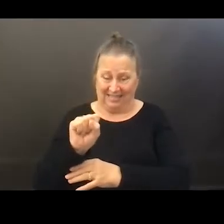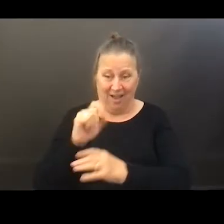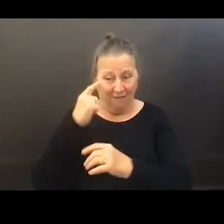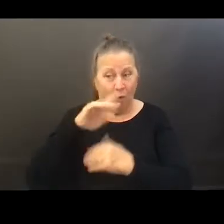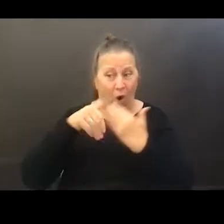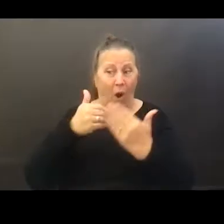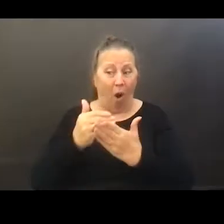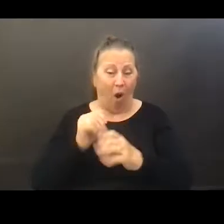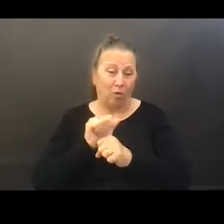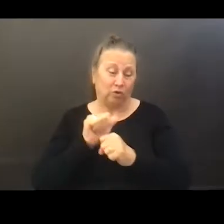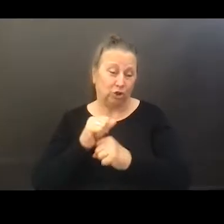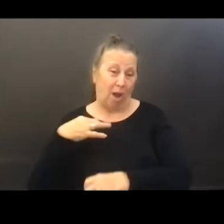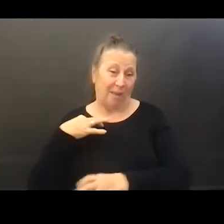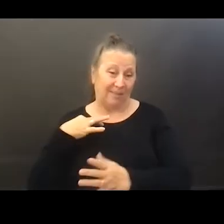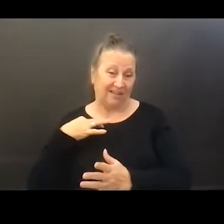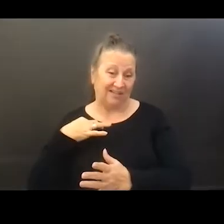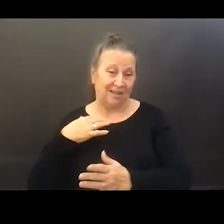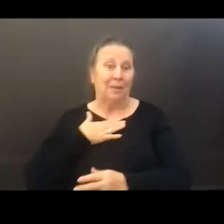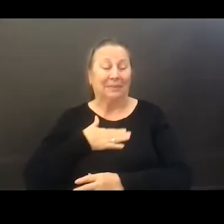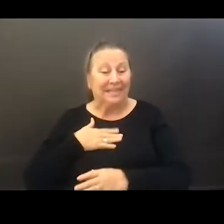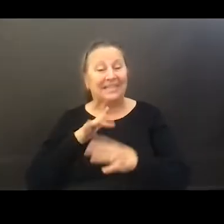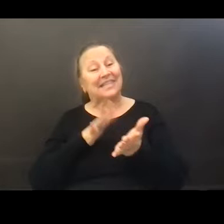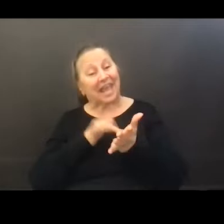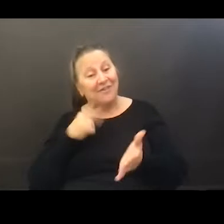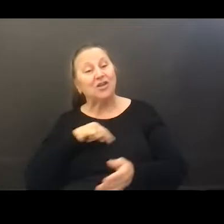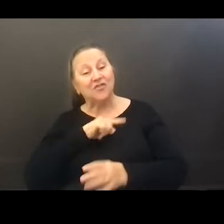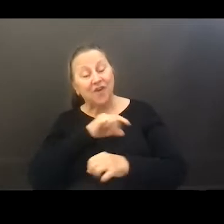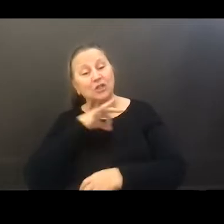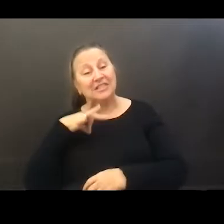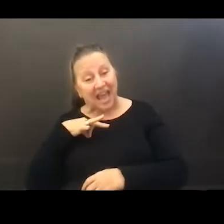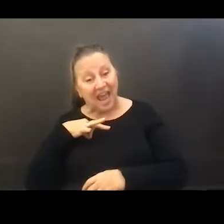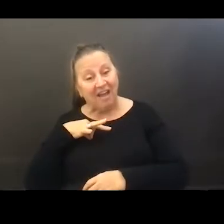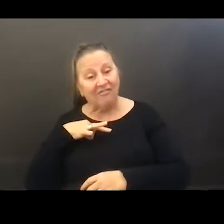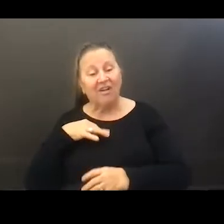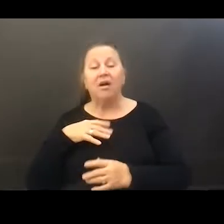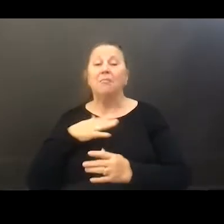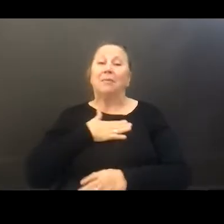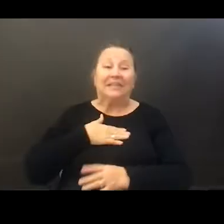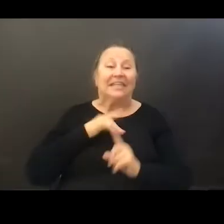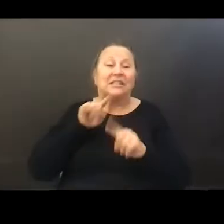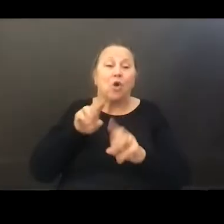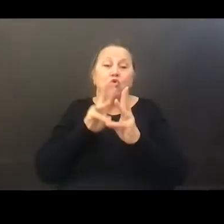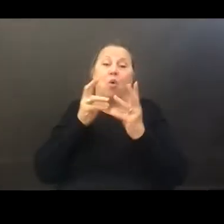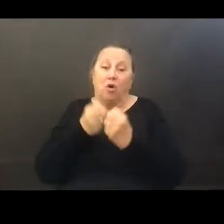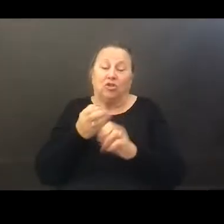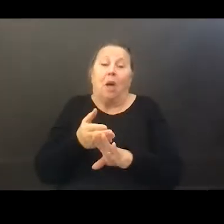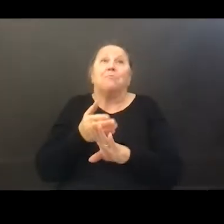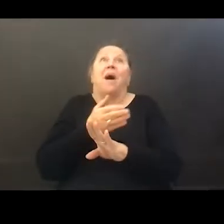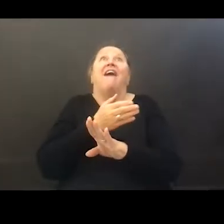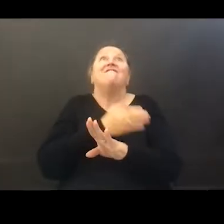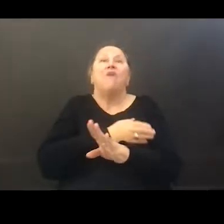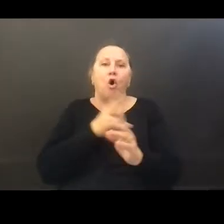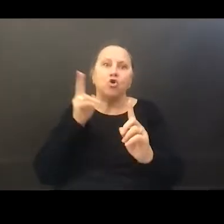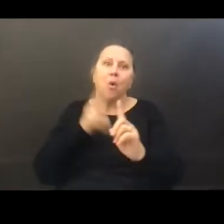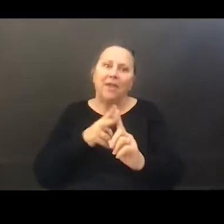our staff, come in and use our resources, but attend a workshop before you hit apply. Make sure you're in tip-top shape with